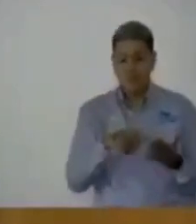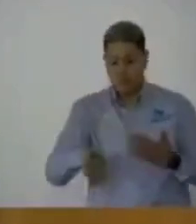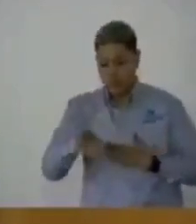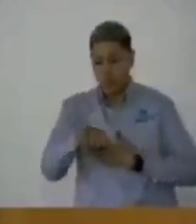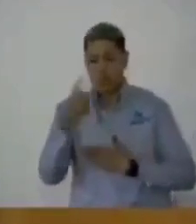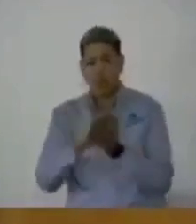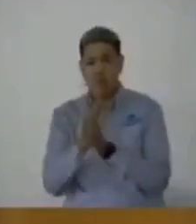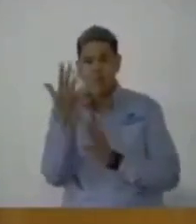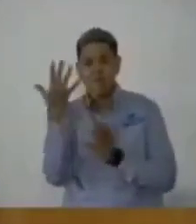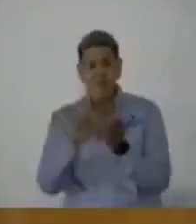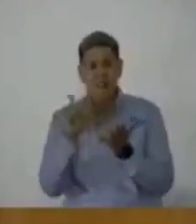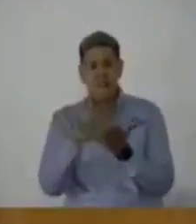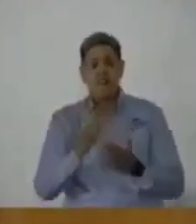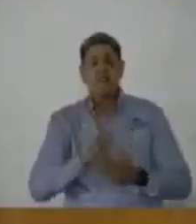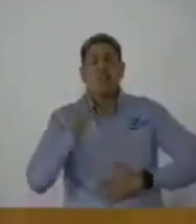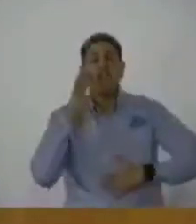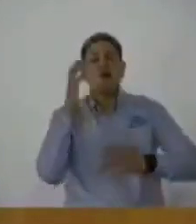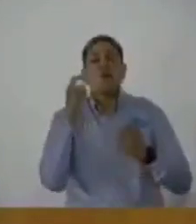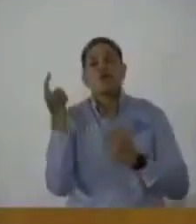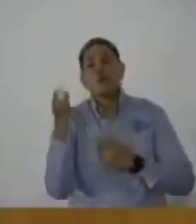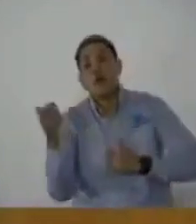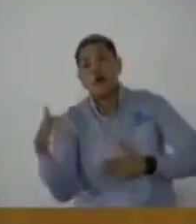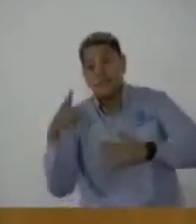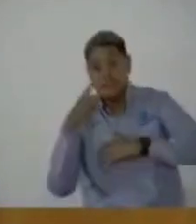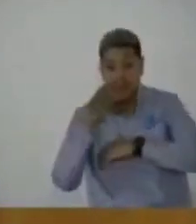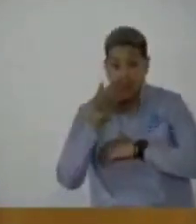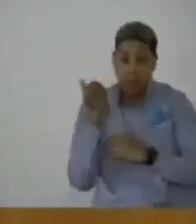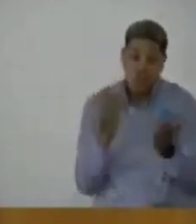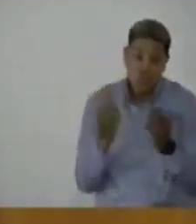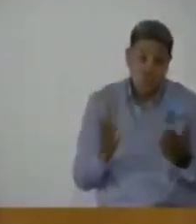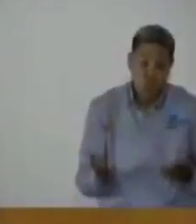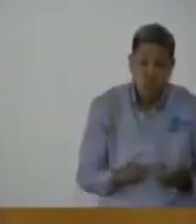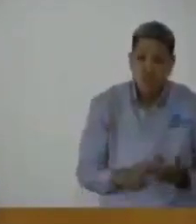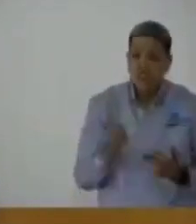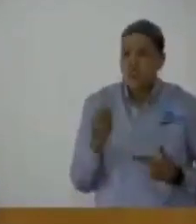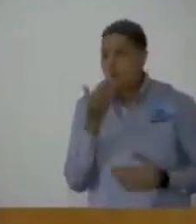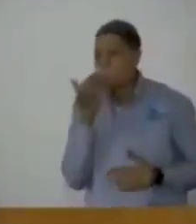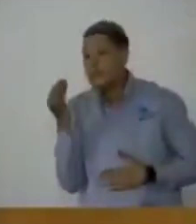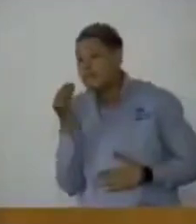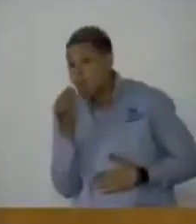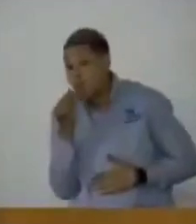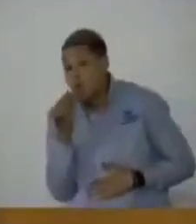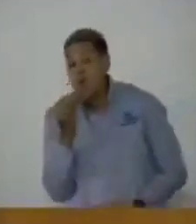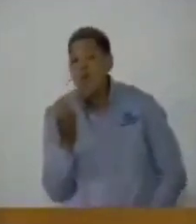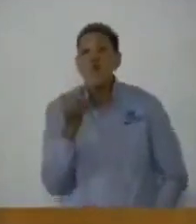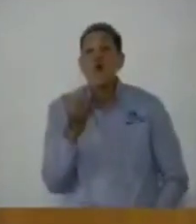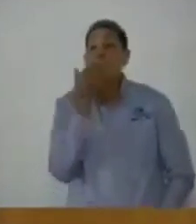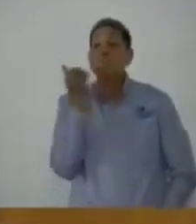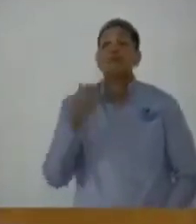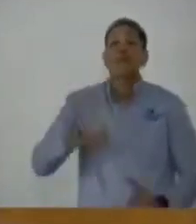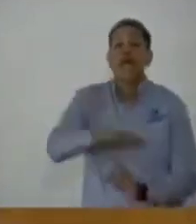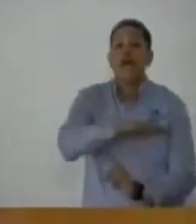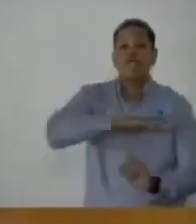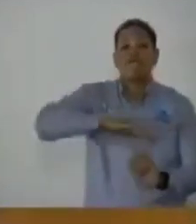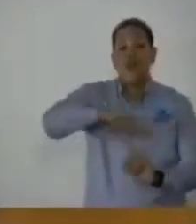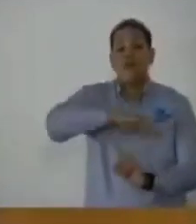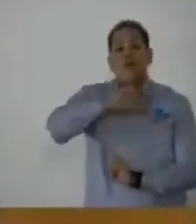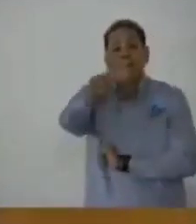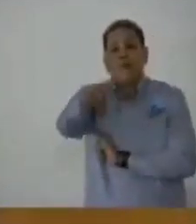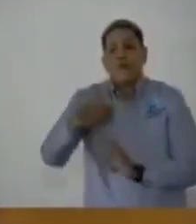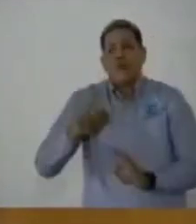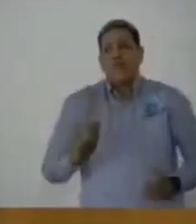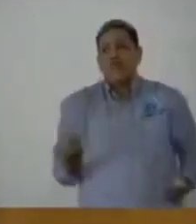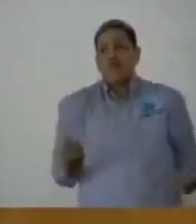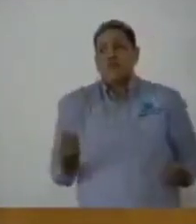is 5,000, I want something else. Is it a better service or better food or better environment? There must be